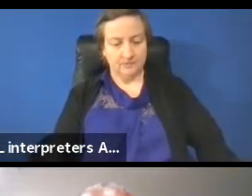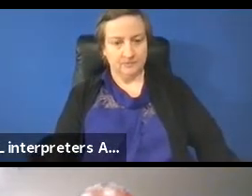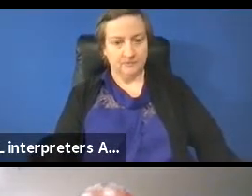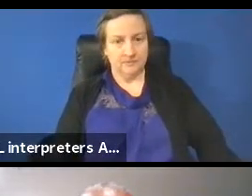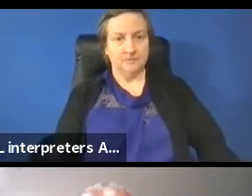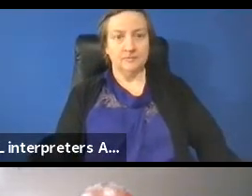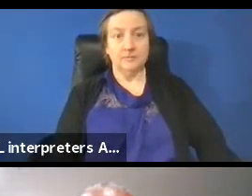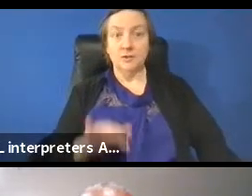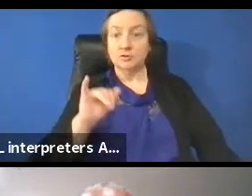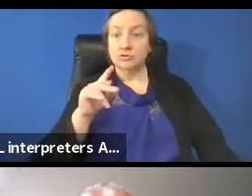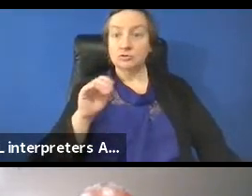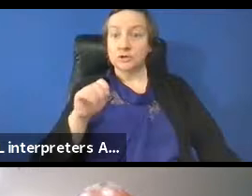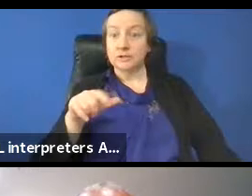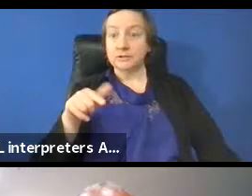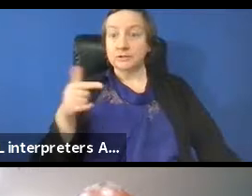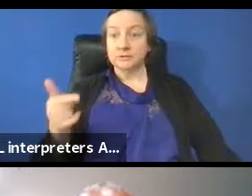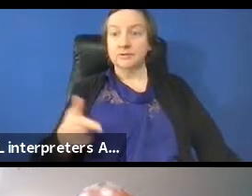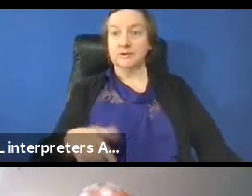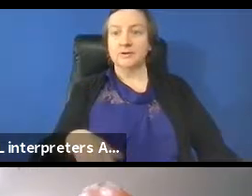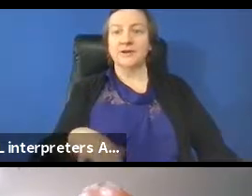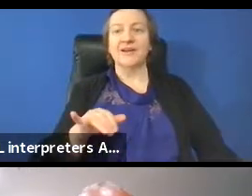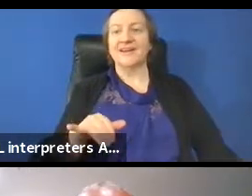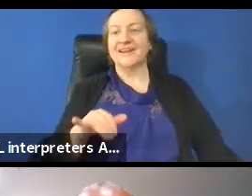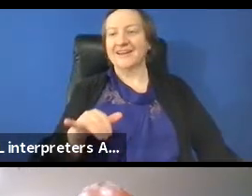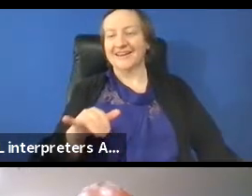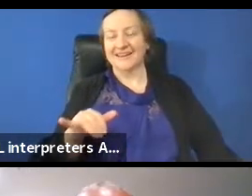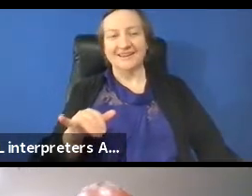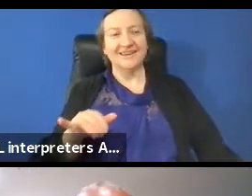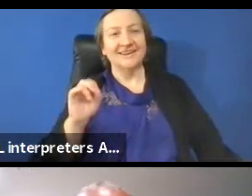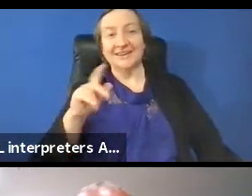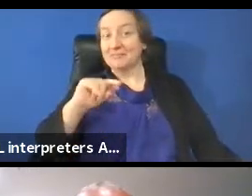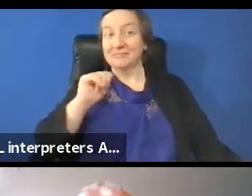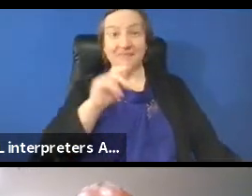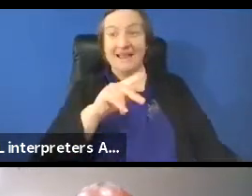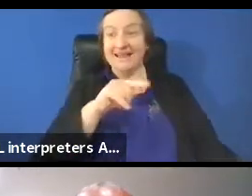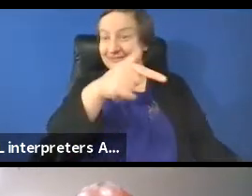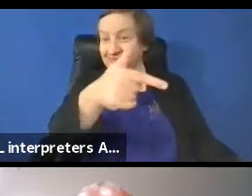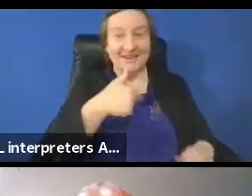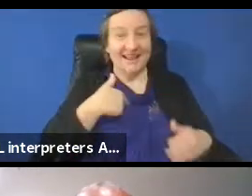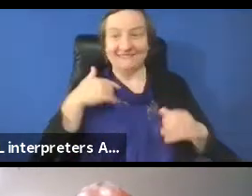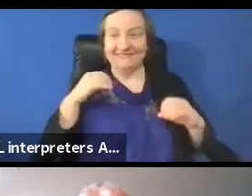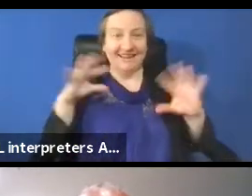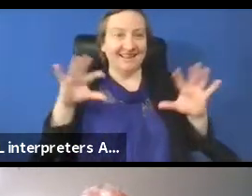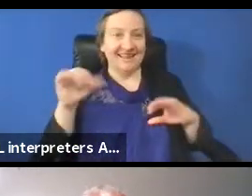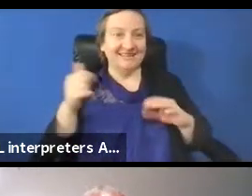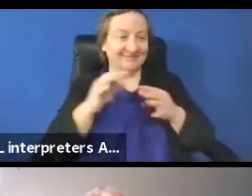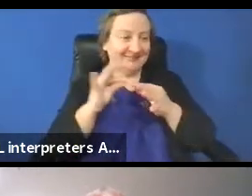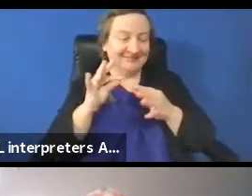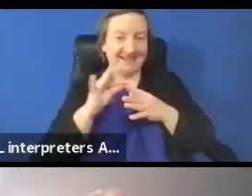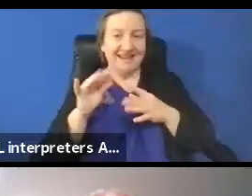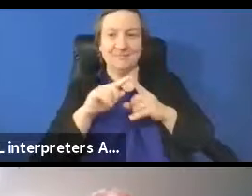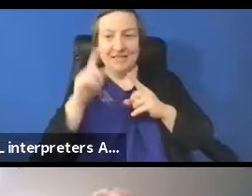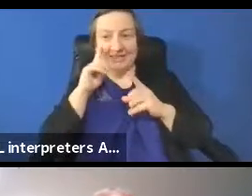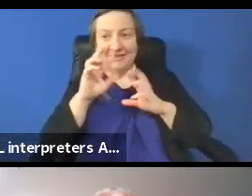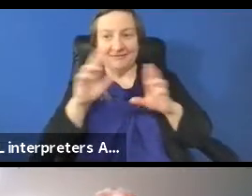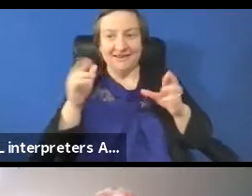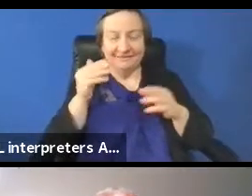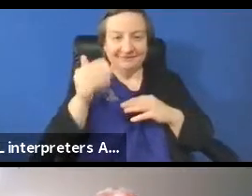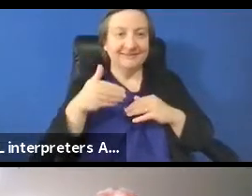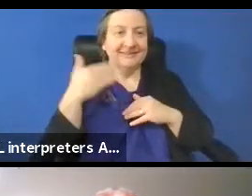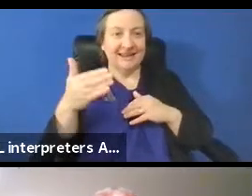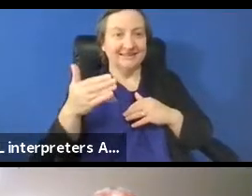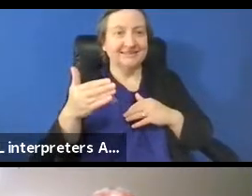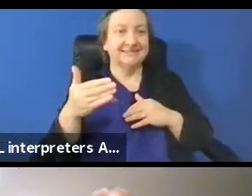Jake? Oh, just back to you. I don't have anything more to say here, but I think we're ready to move on to the